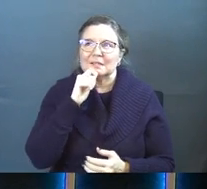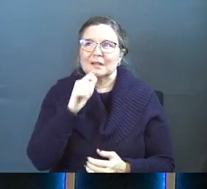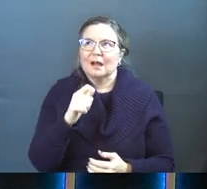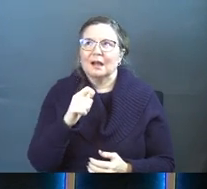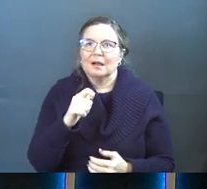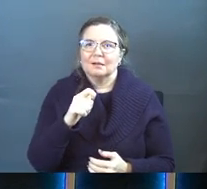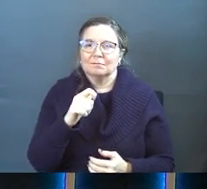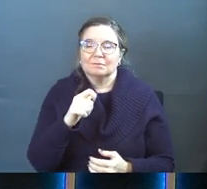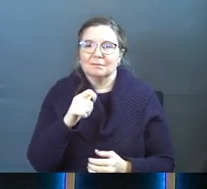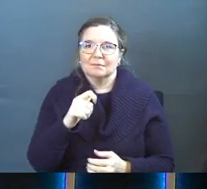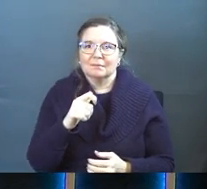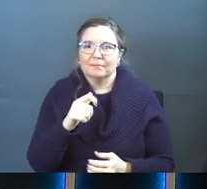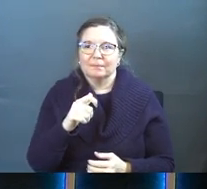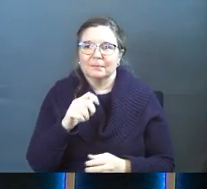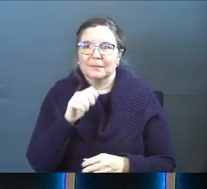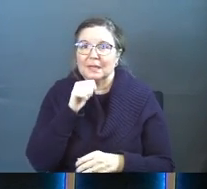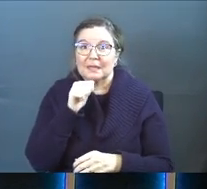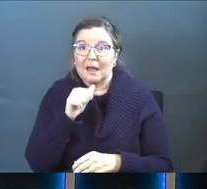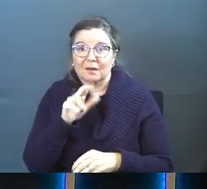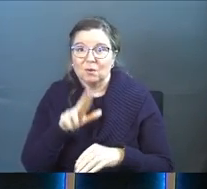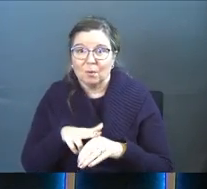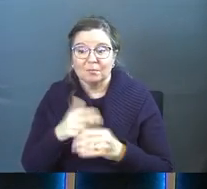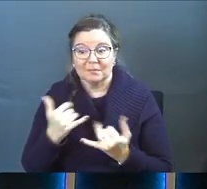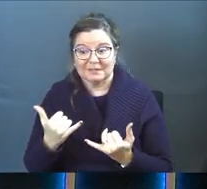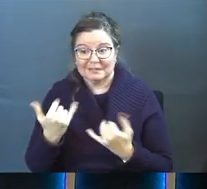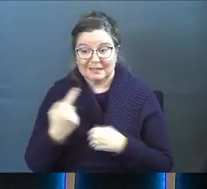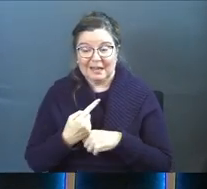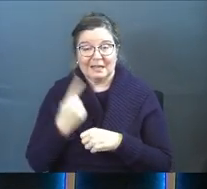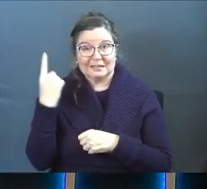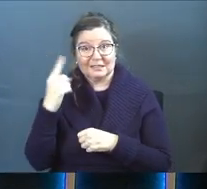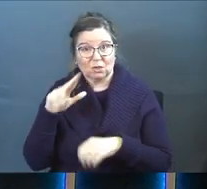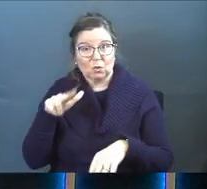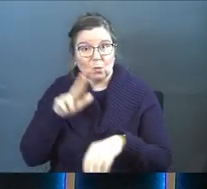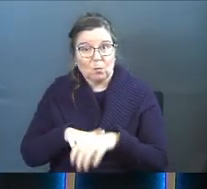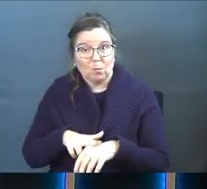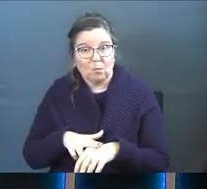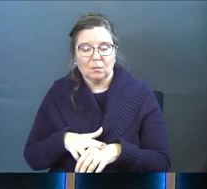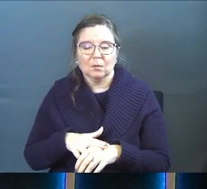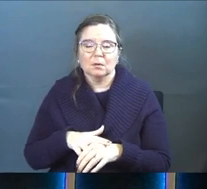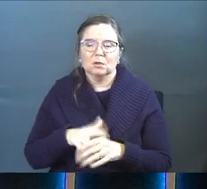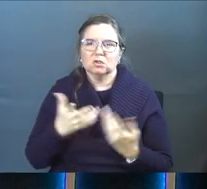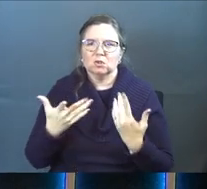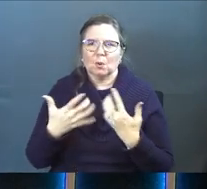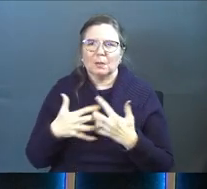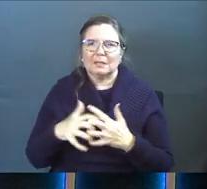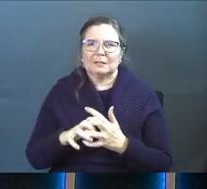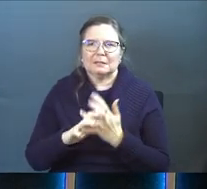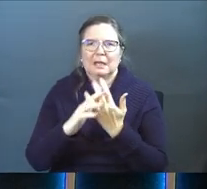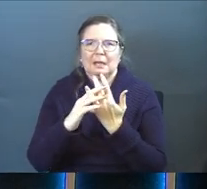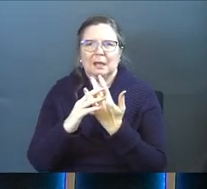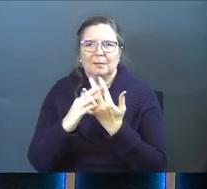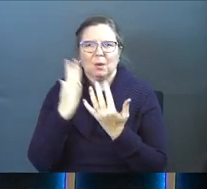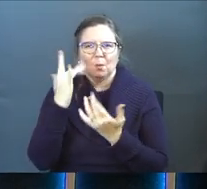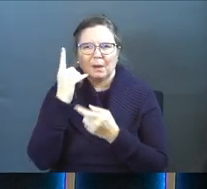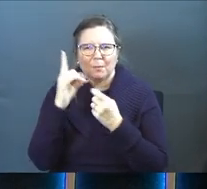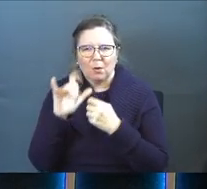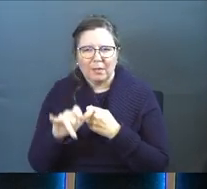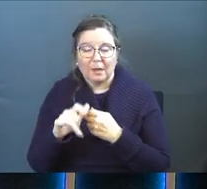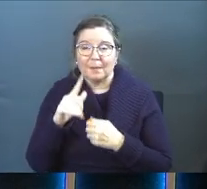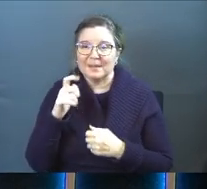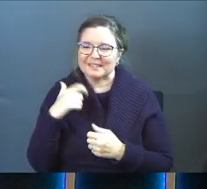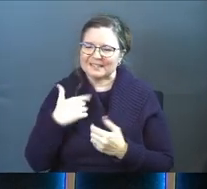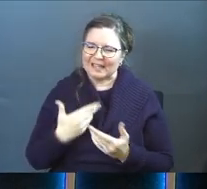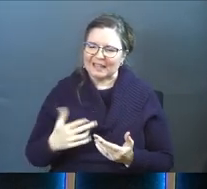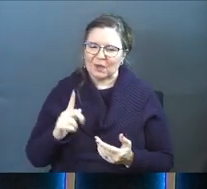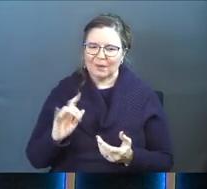not abnormal. Cohabitating is normal today. So entanglement, why am I calling it entanglement? Because it's